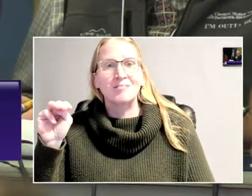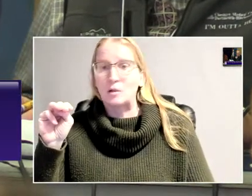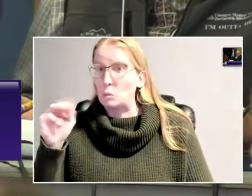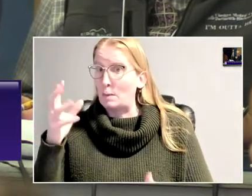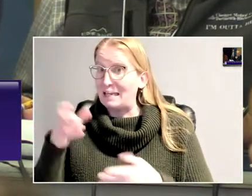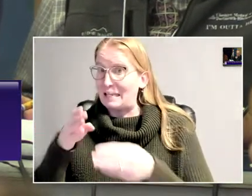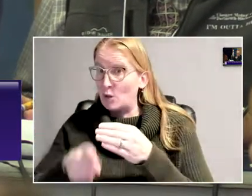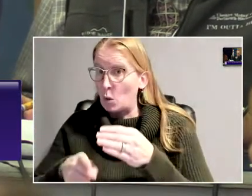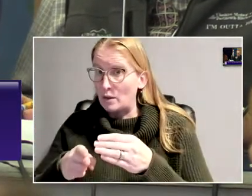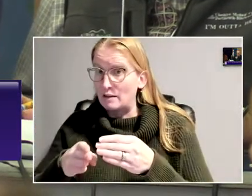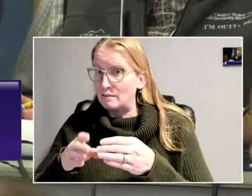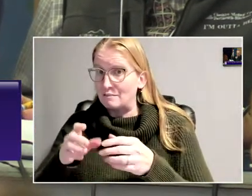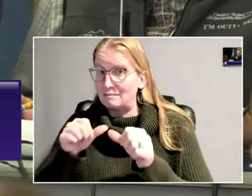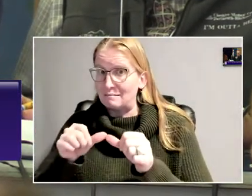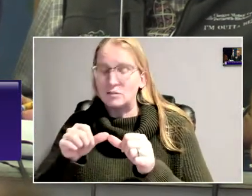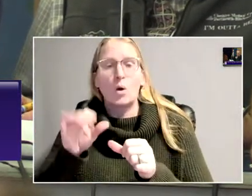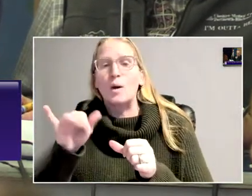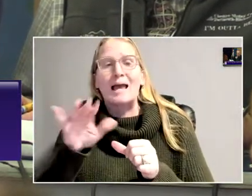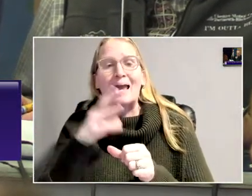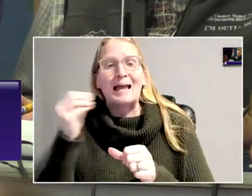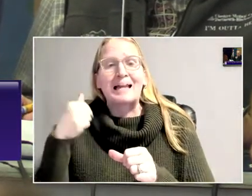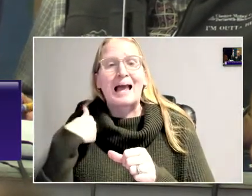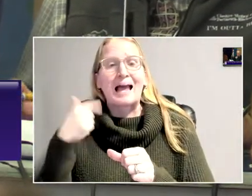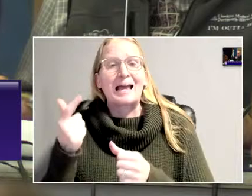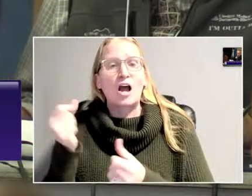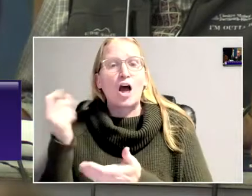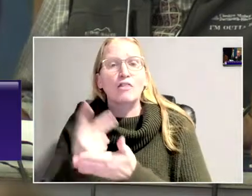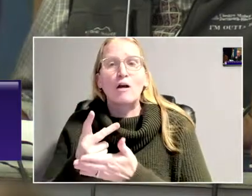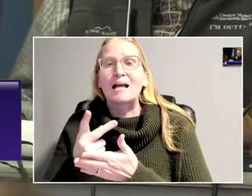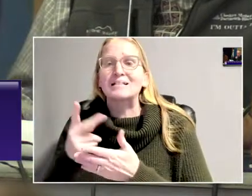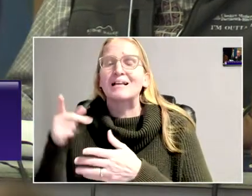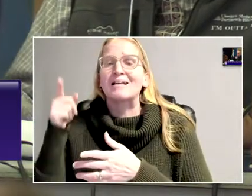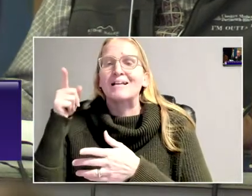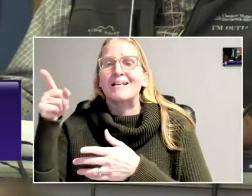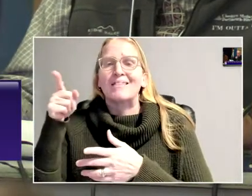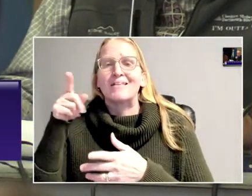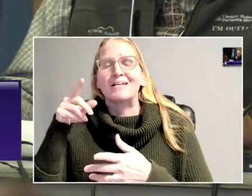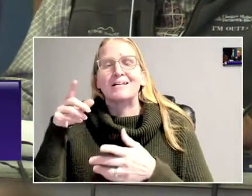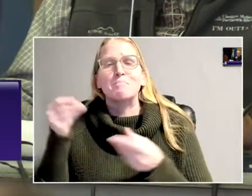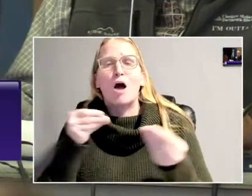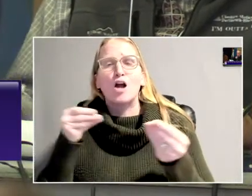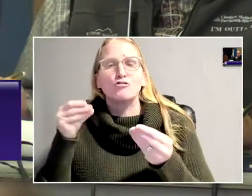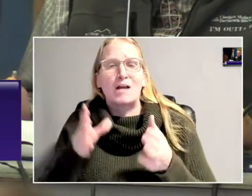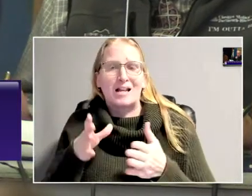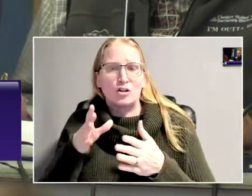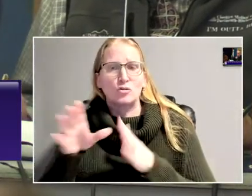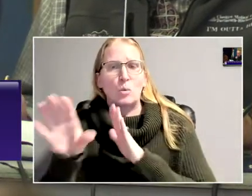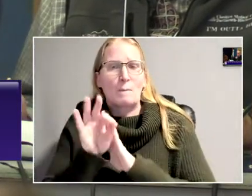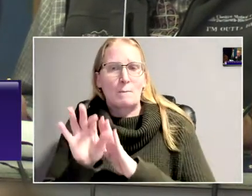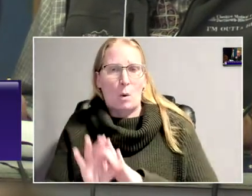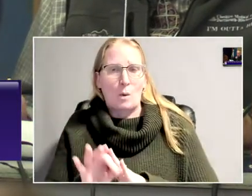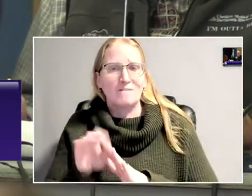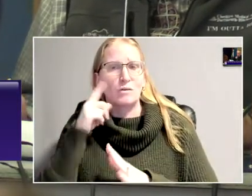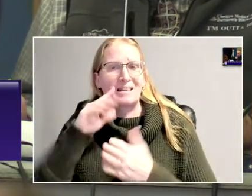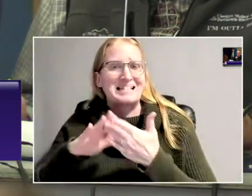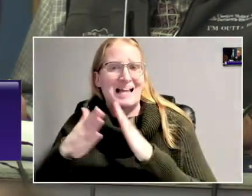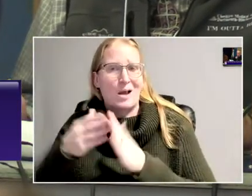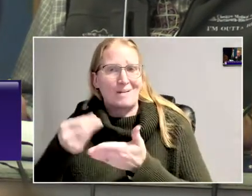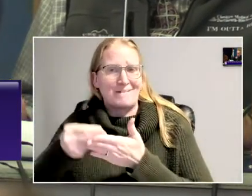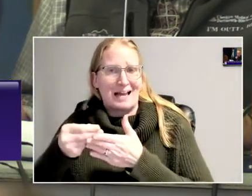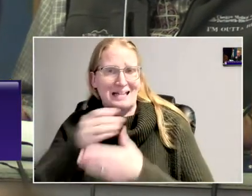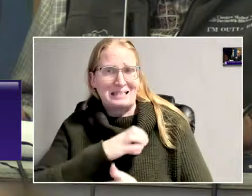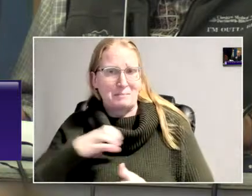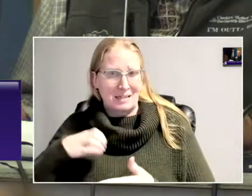and to further authorize the moderator to make additional interim appointments the town finance committee for a term to expire at the next